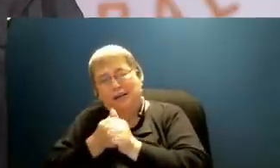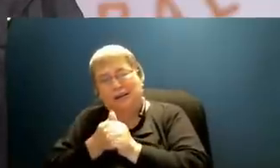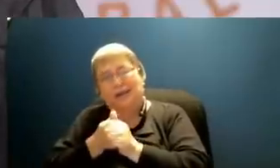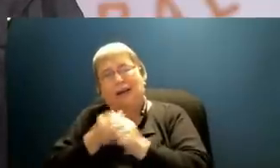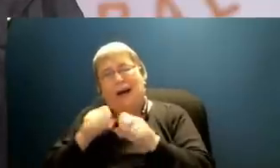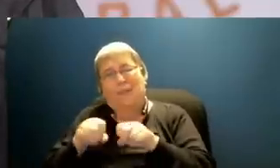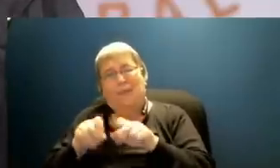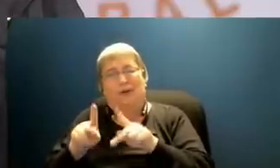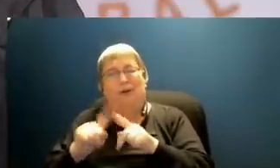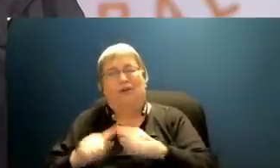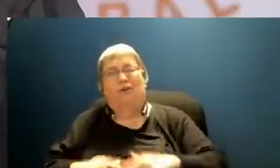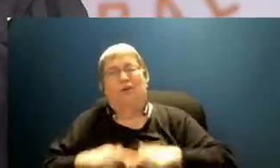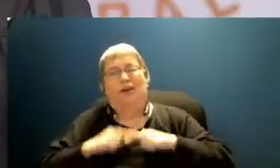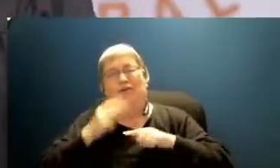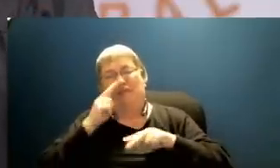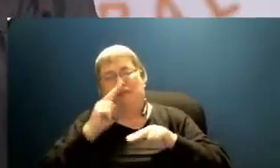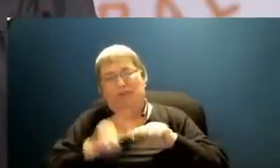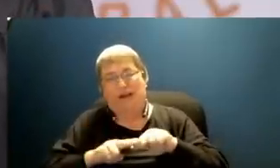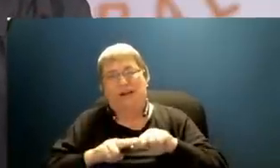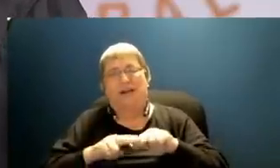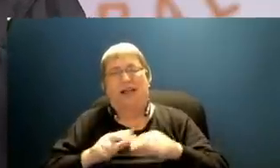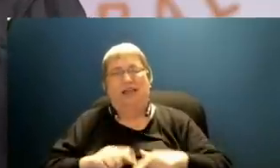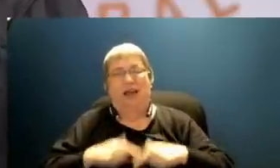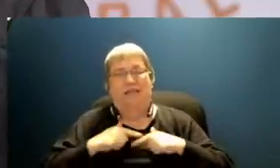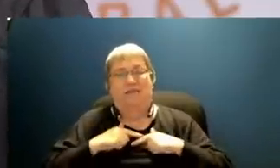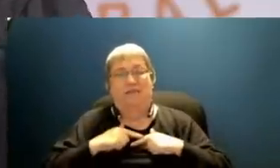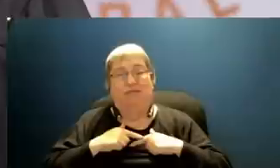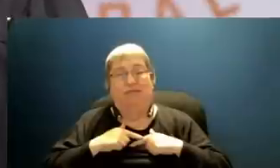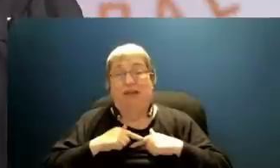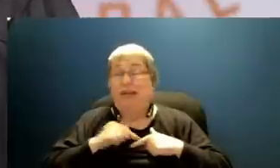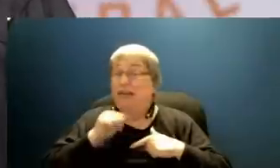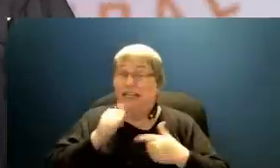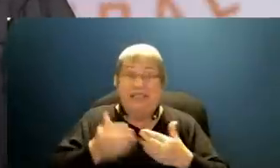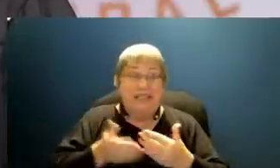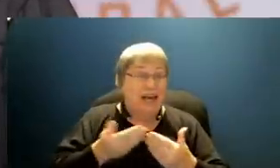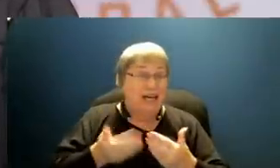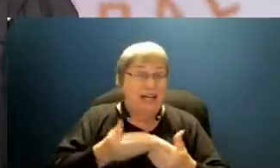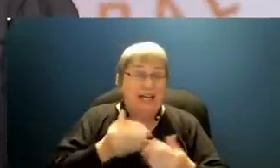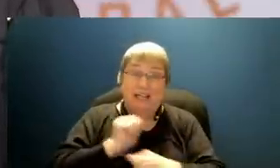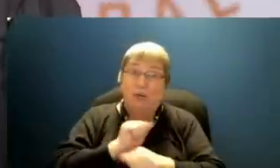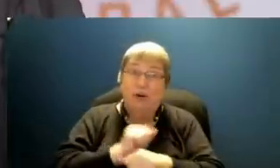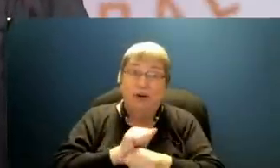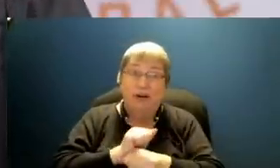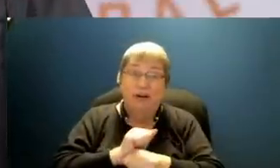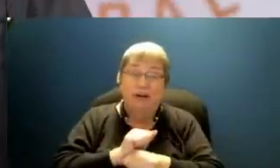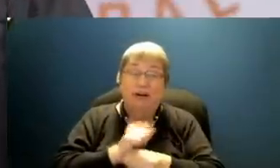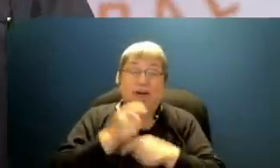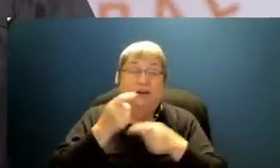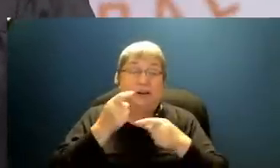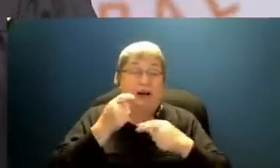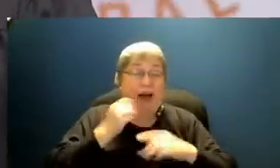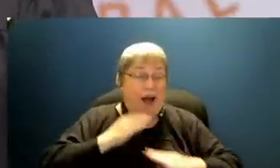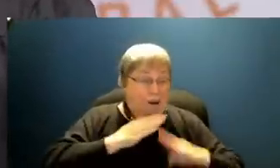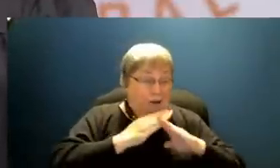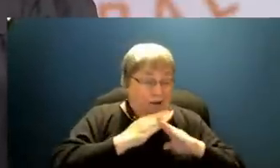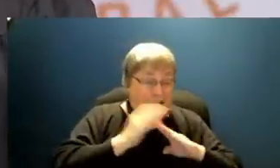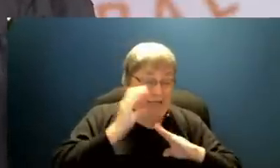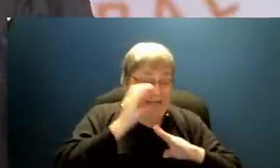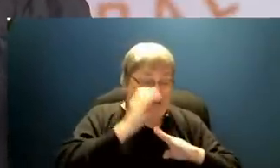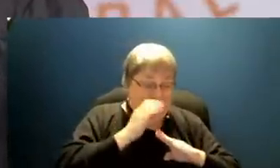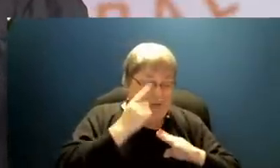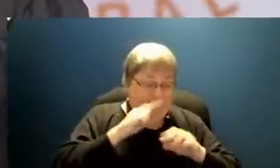life. This isn't easy work. Finding opportunities and challenges can be really hard